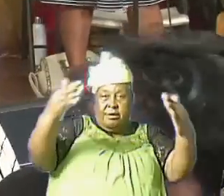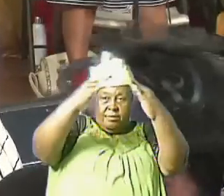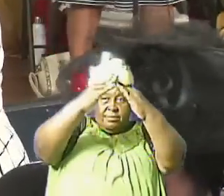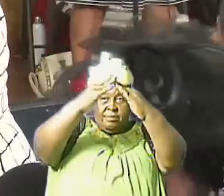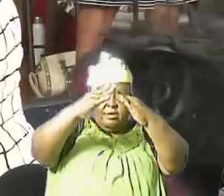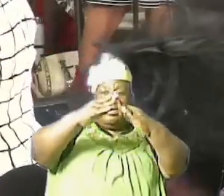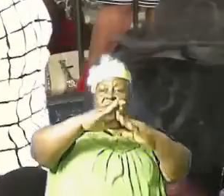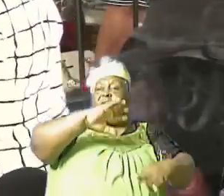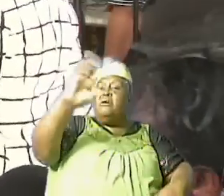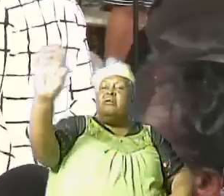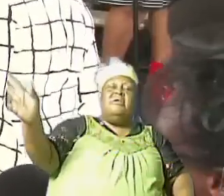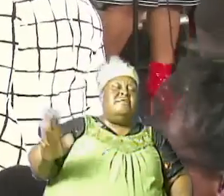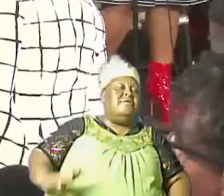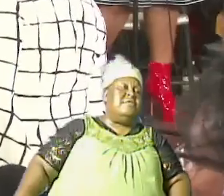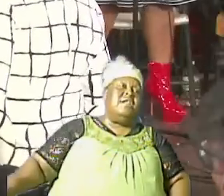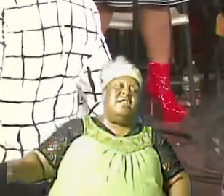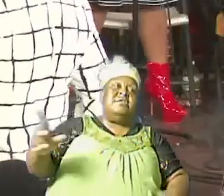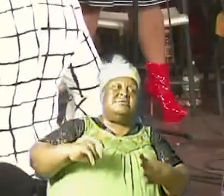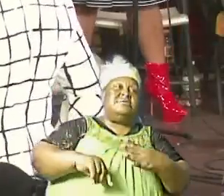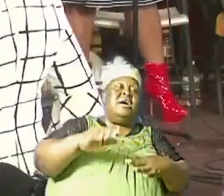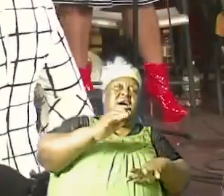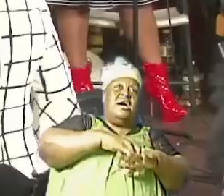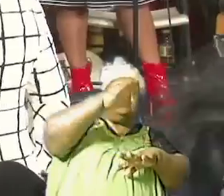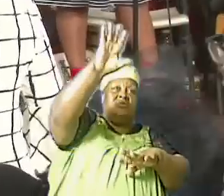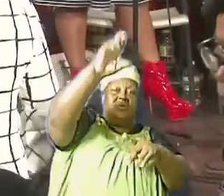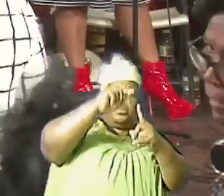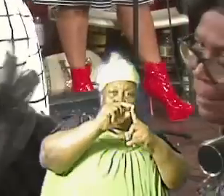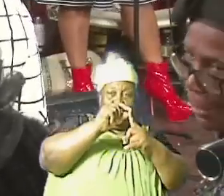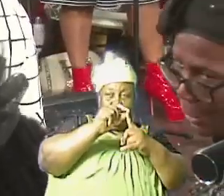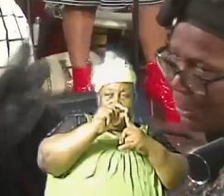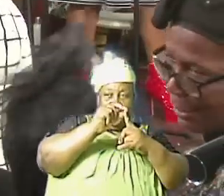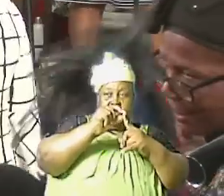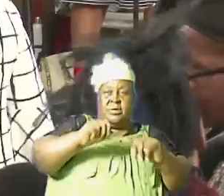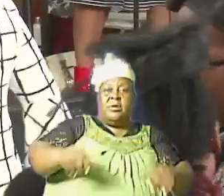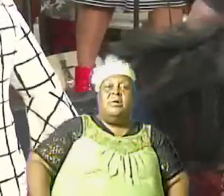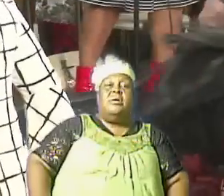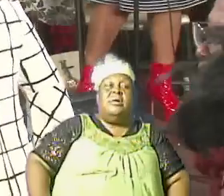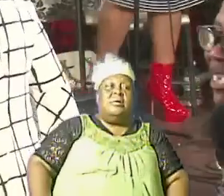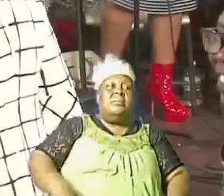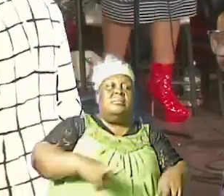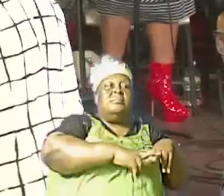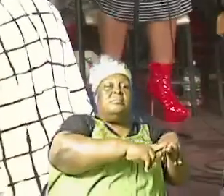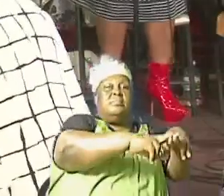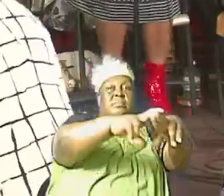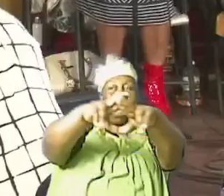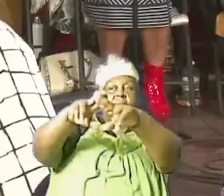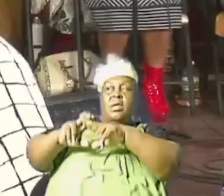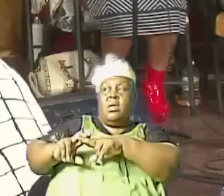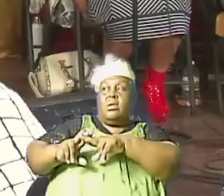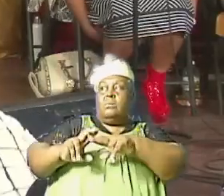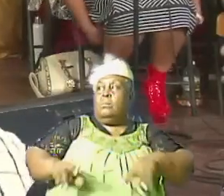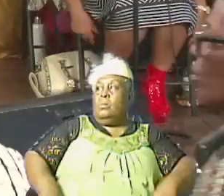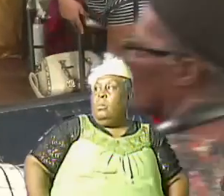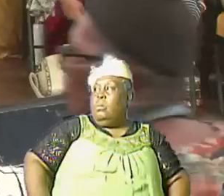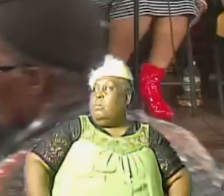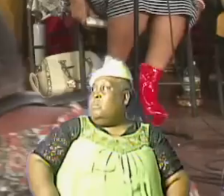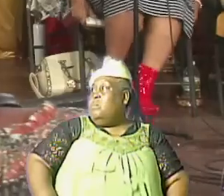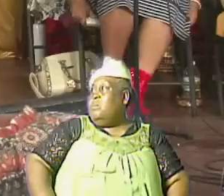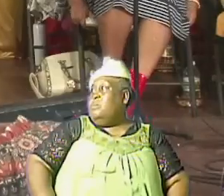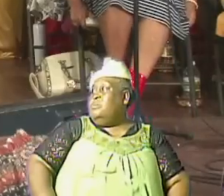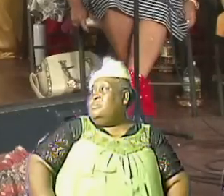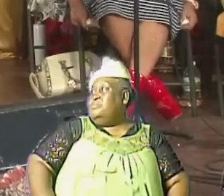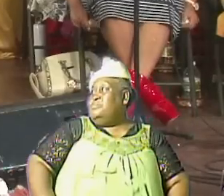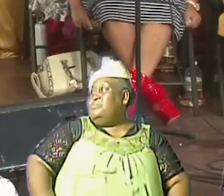Hallelujah. Nevertheless, at thy word, God bless you. May be seated.